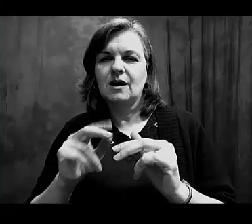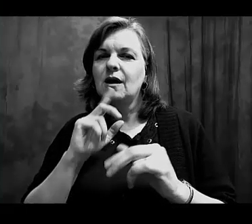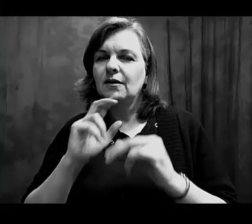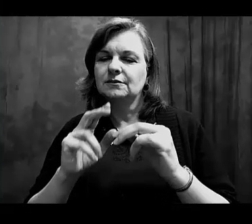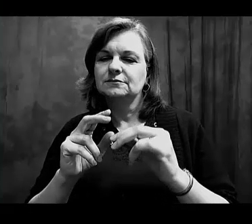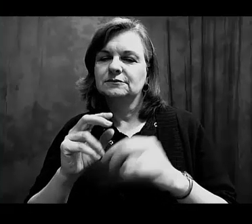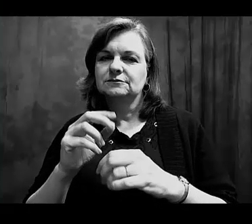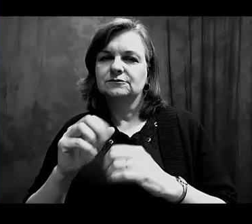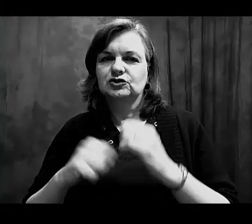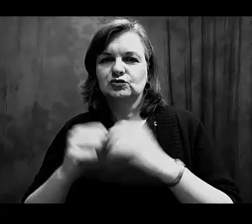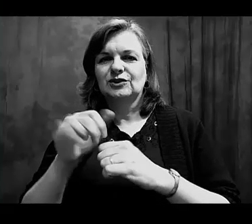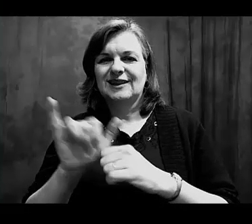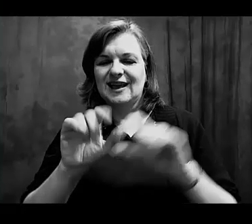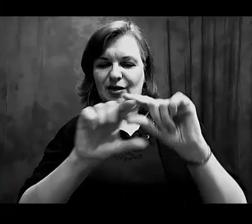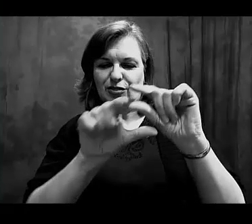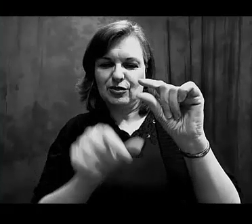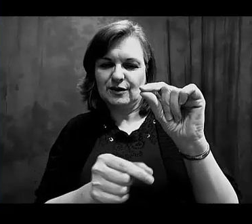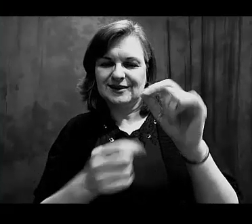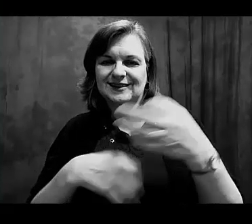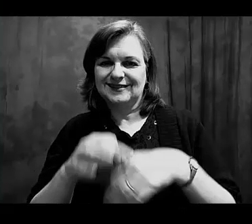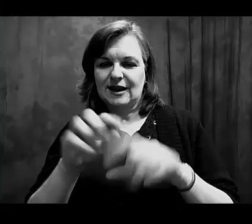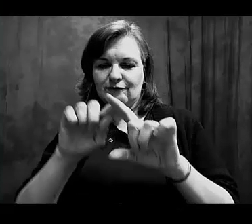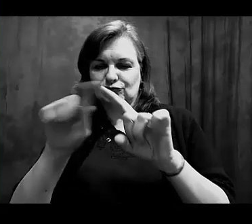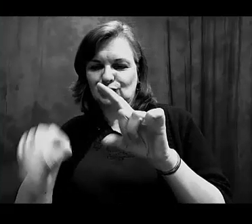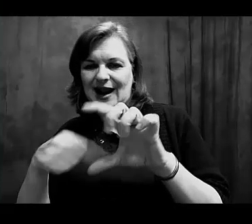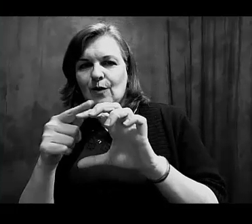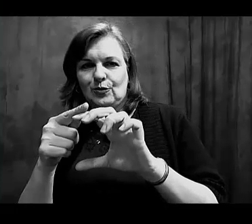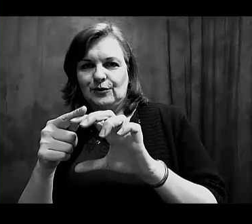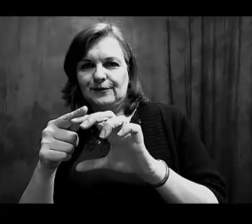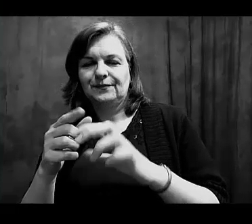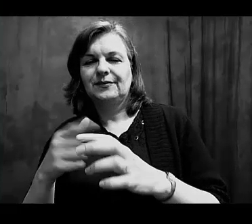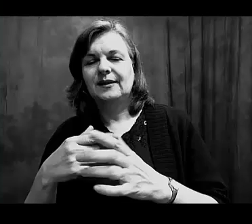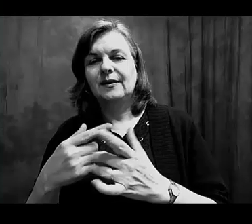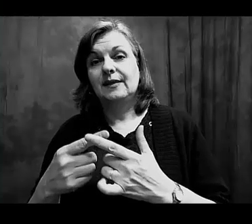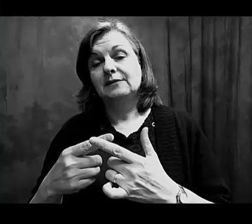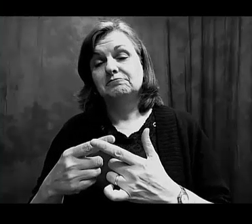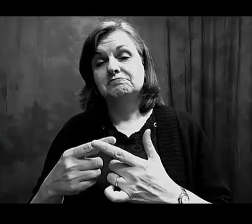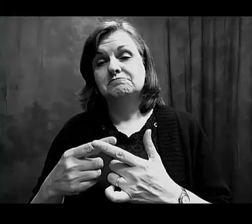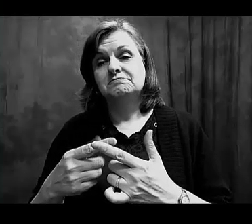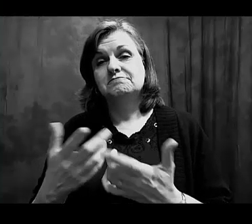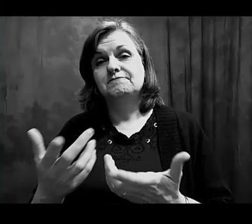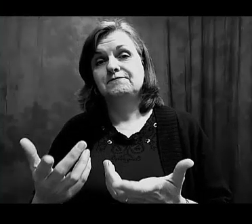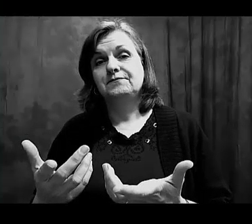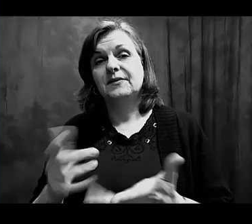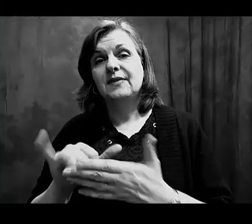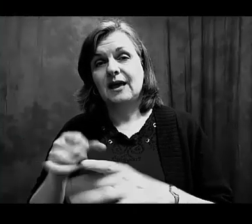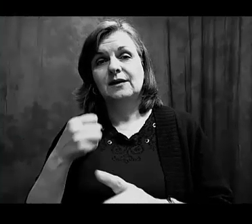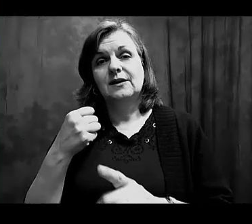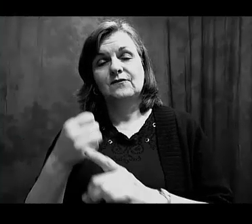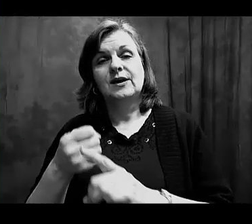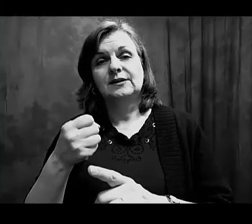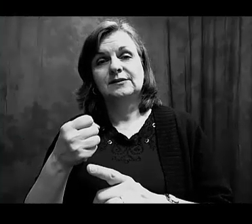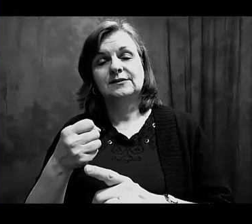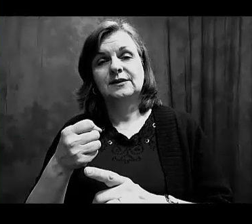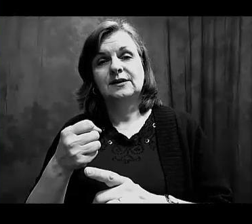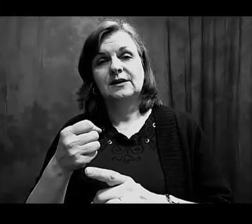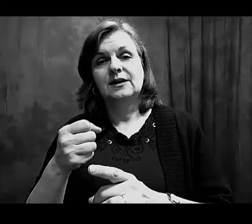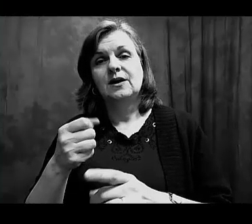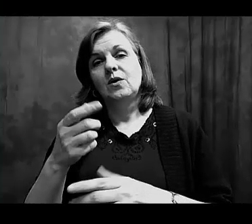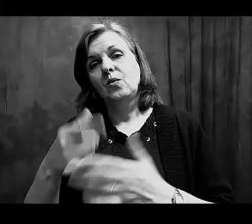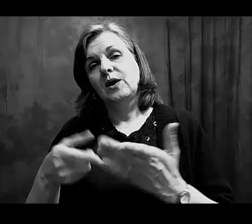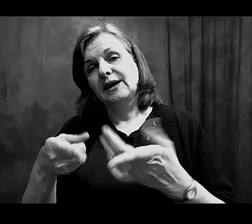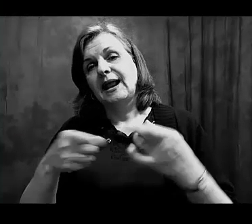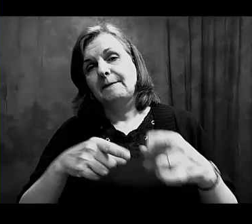instead of nice and round. So what actually affects this and what can happen because of it? Well, we look